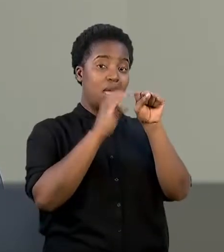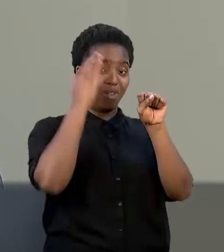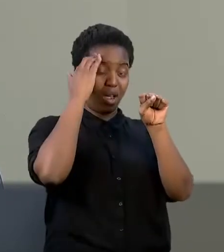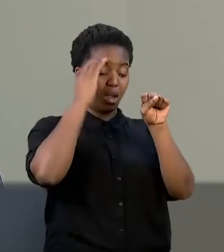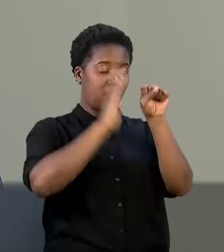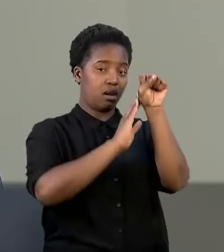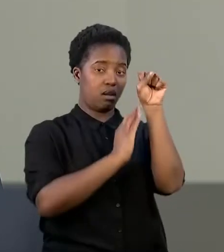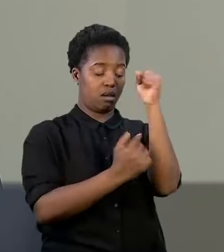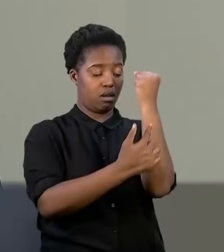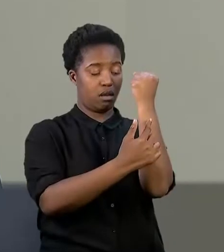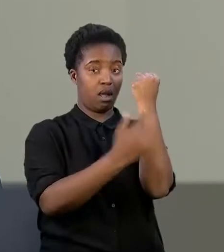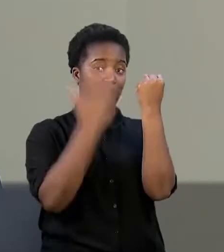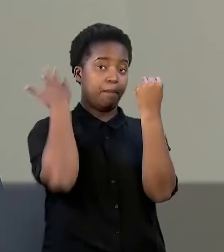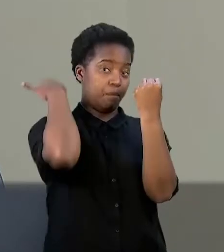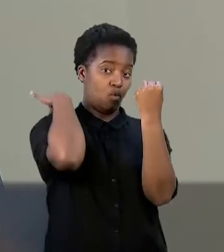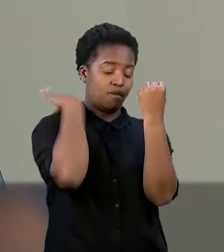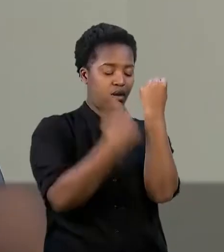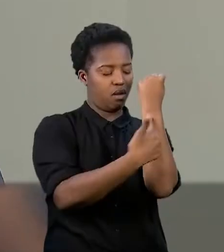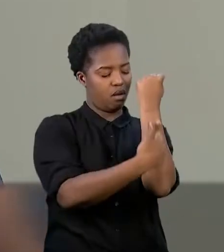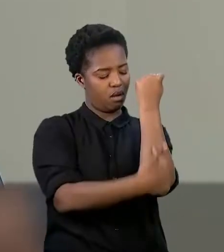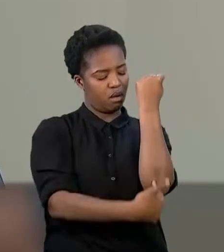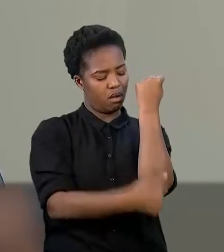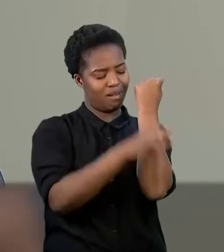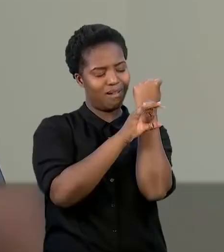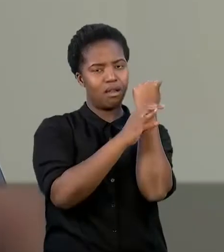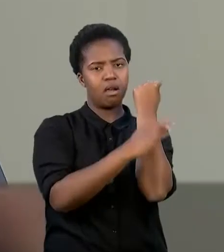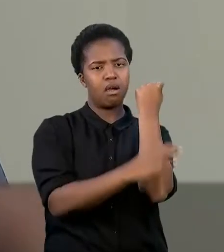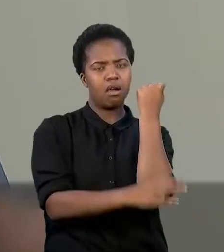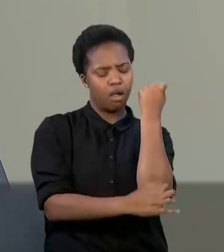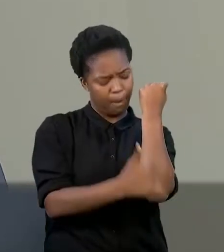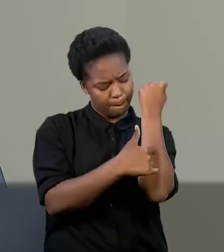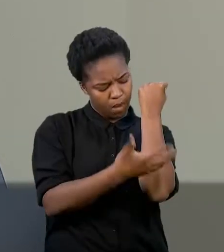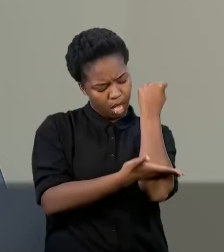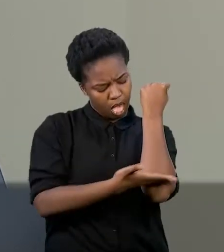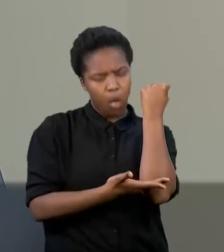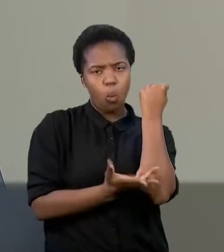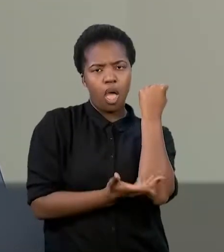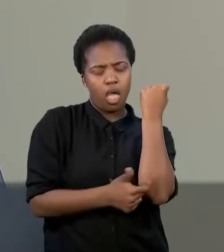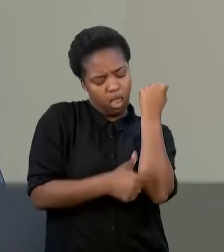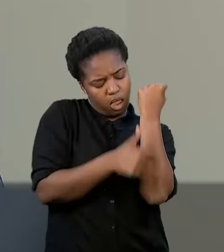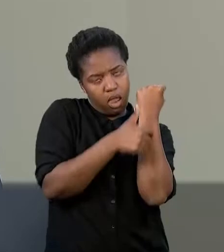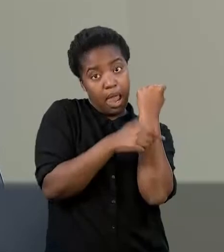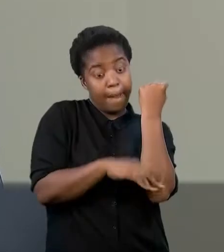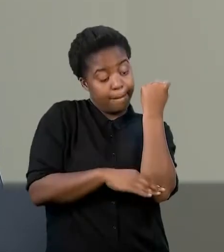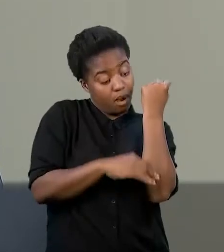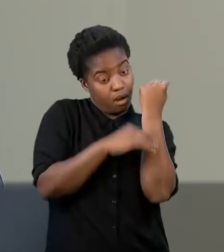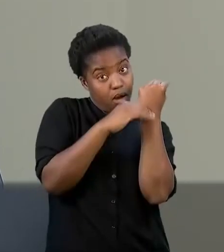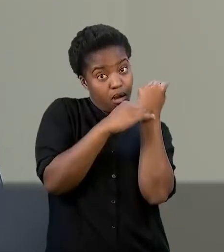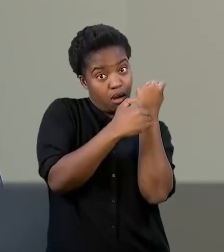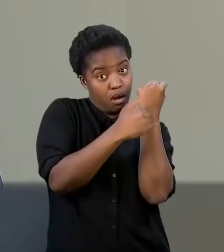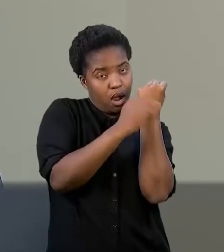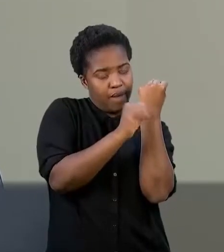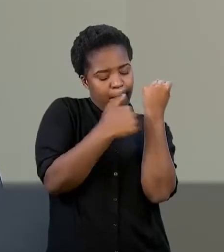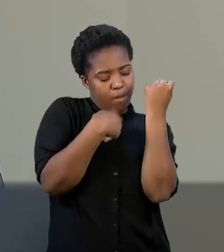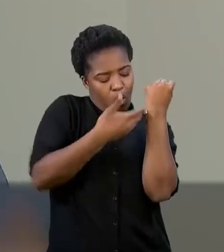level you have the injury, it will determine what loss of function you have lower down. So the higher up